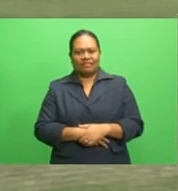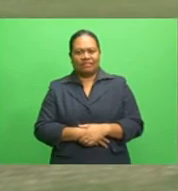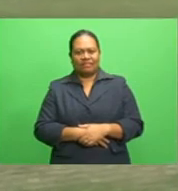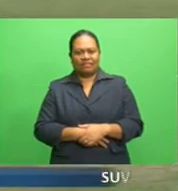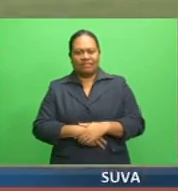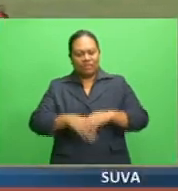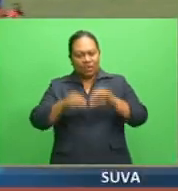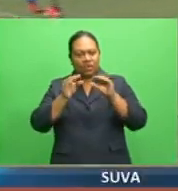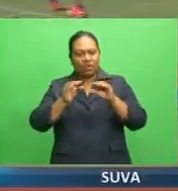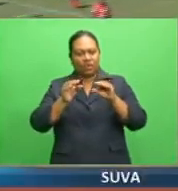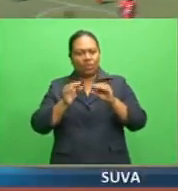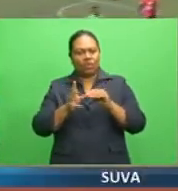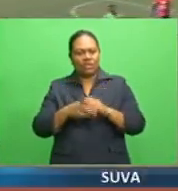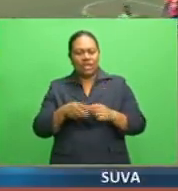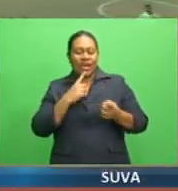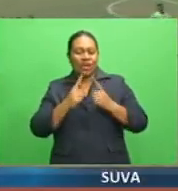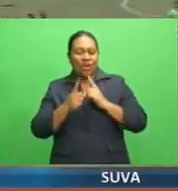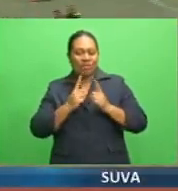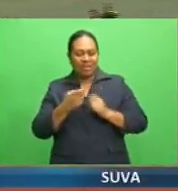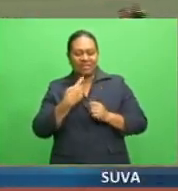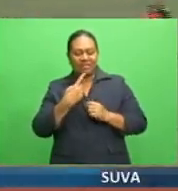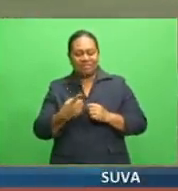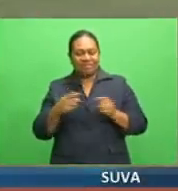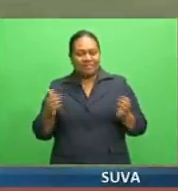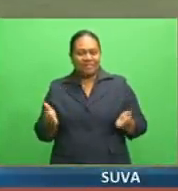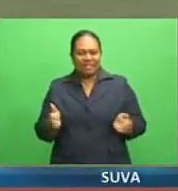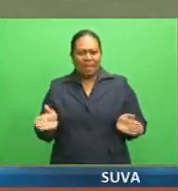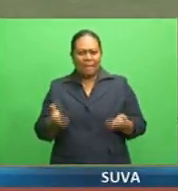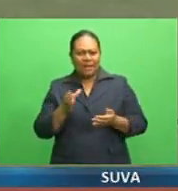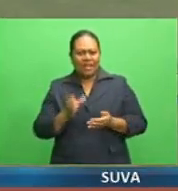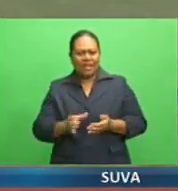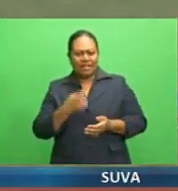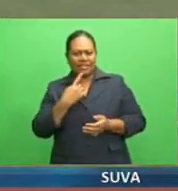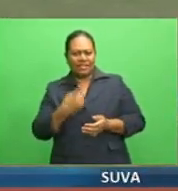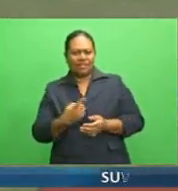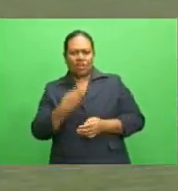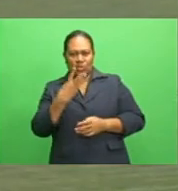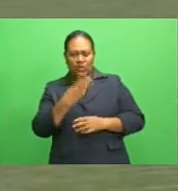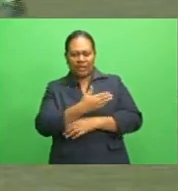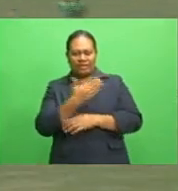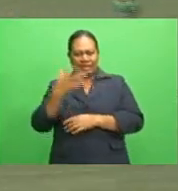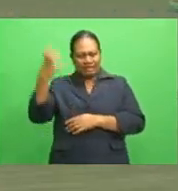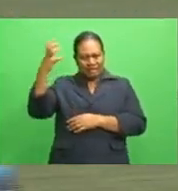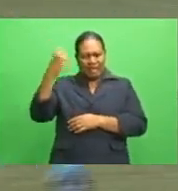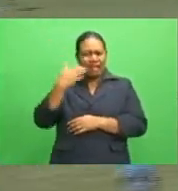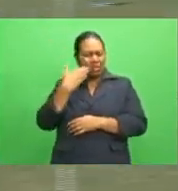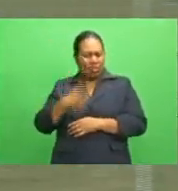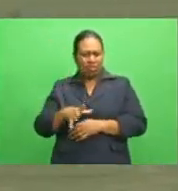Coach Kamal Swami commended the players' performance, who endured the scorching sun for 3 days. When we played,